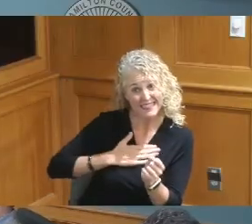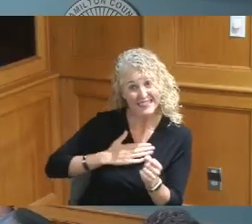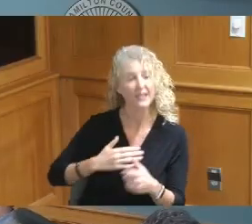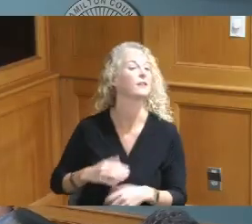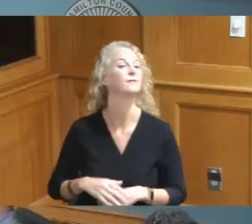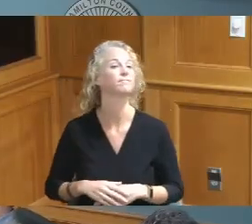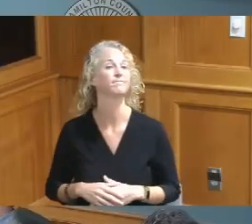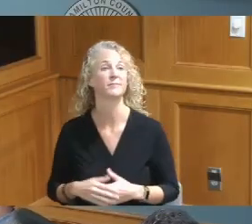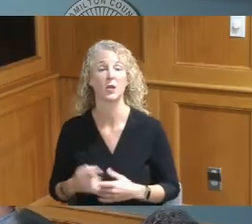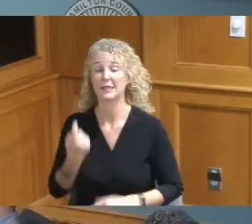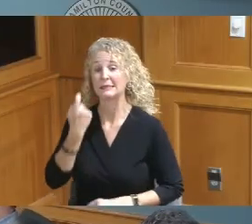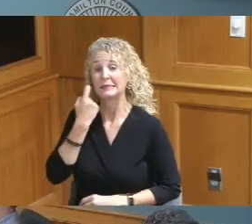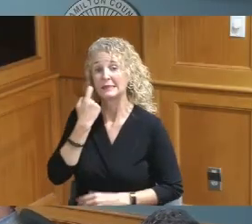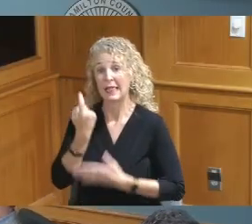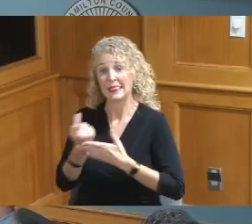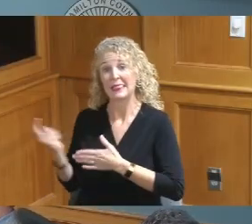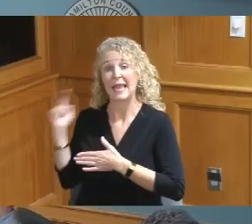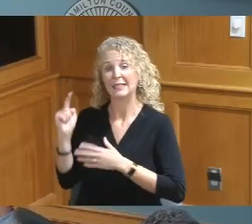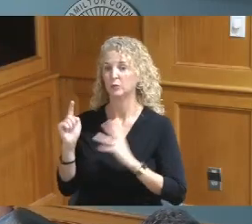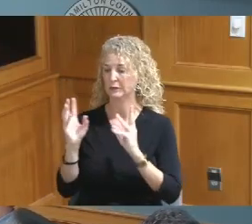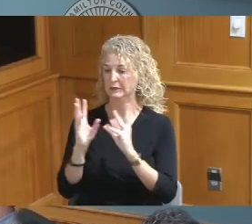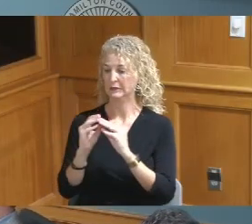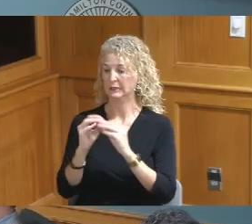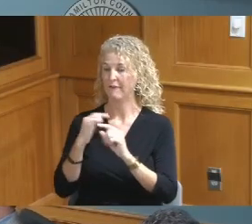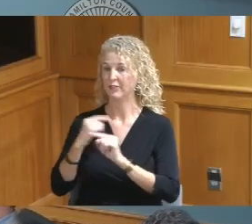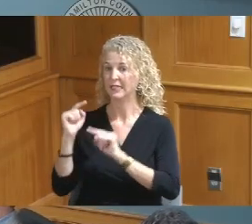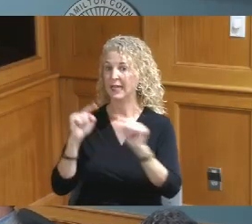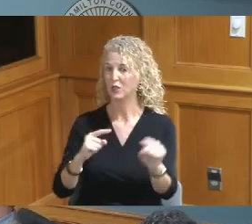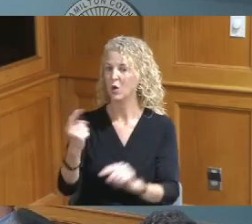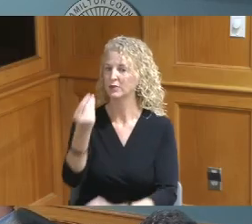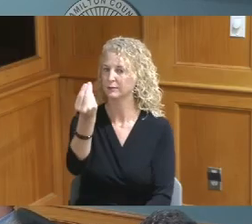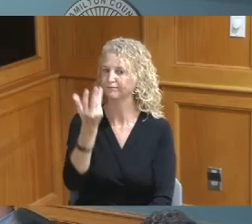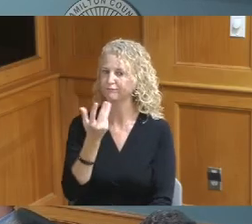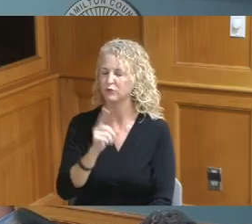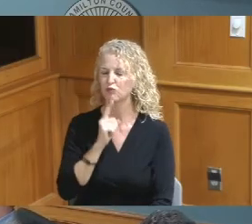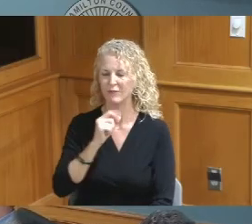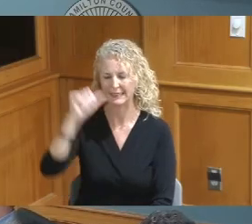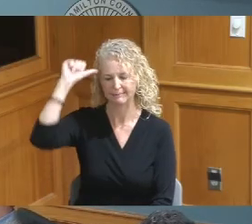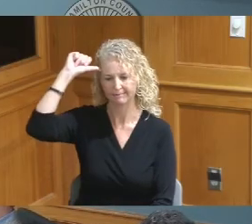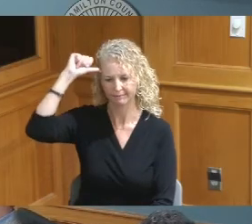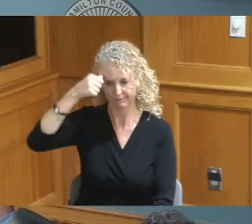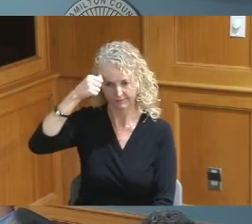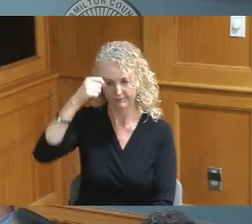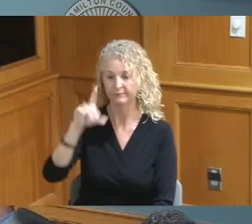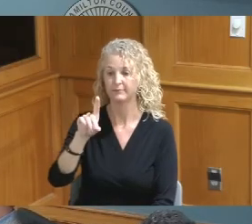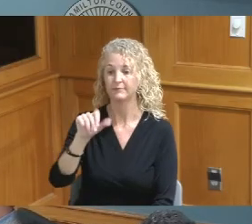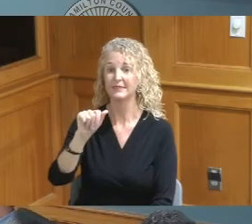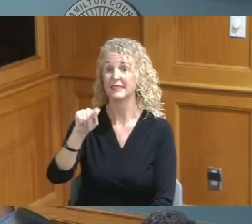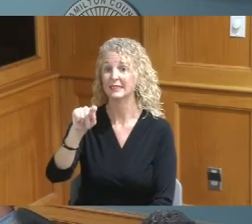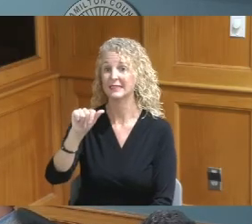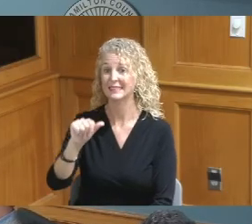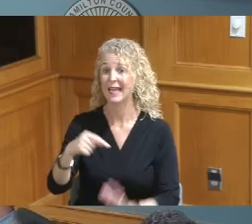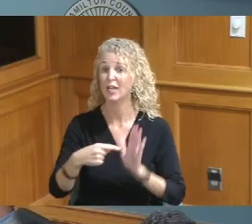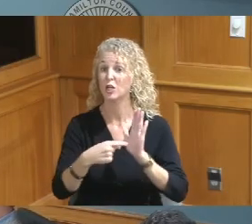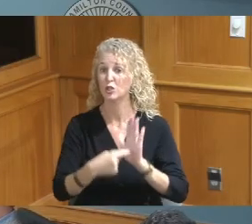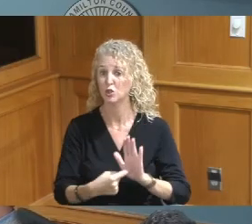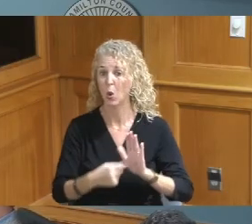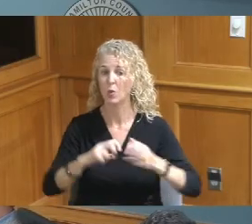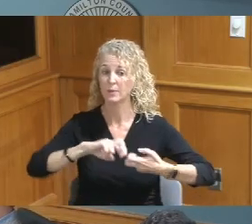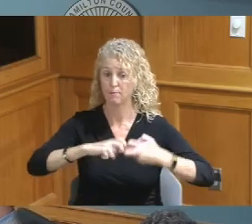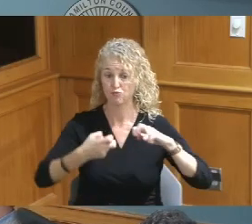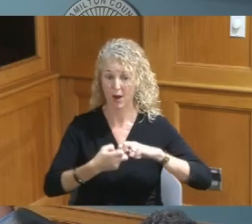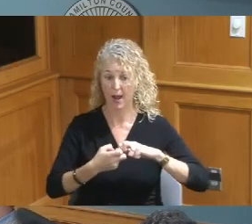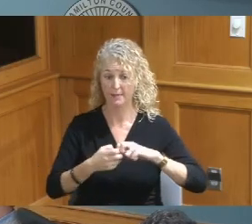I was actually at a conference last week, and something that was said to us really stuck with me, and it's that data tells you the problem, but your community tells you the